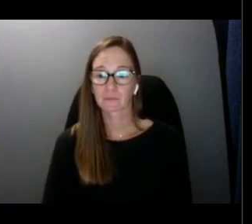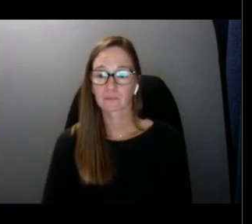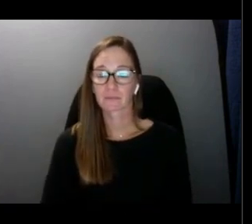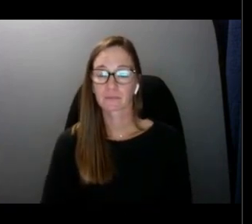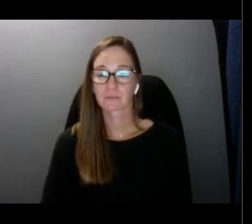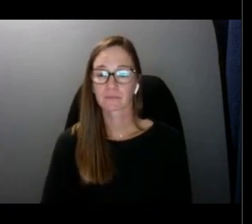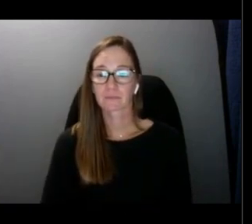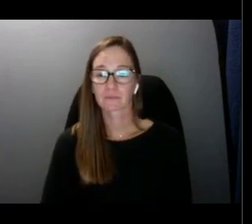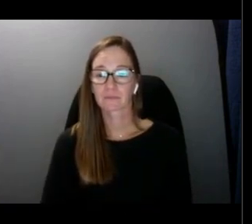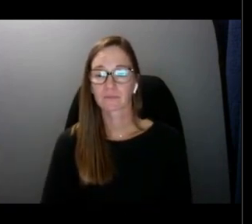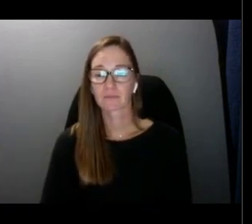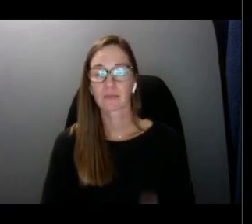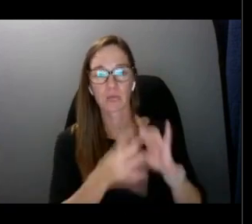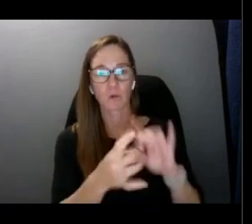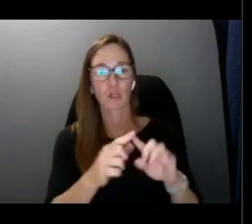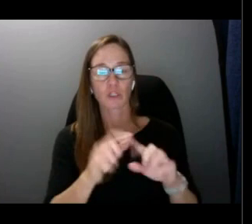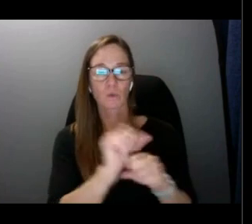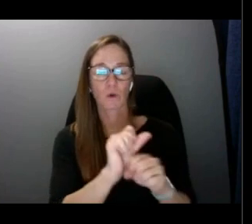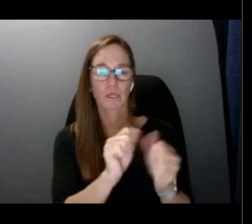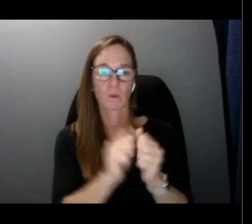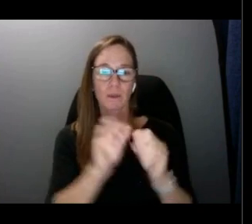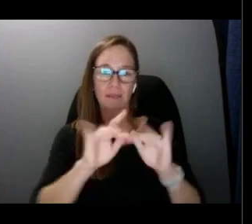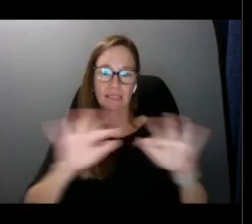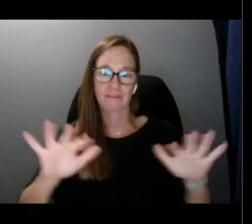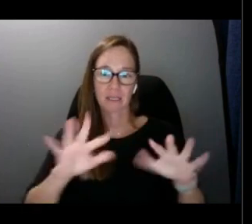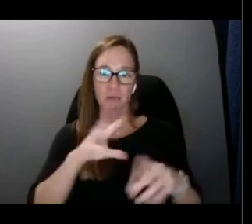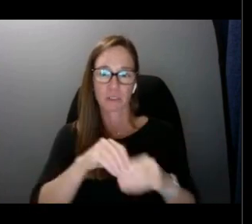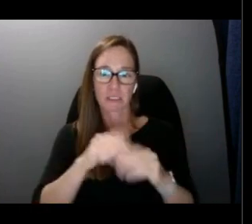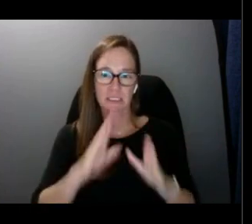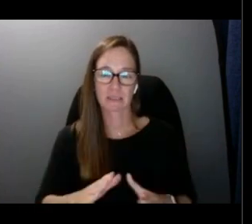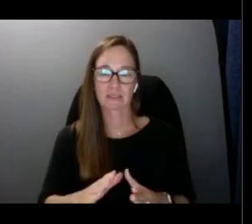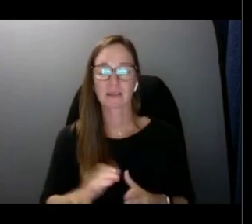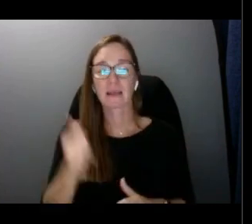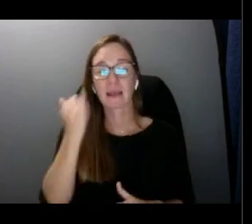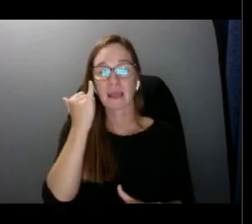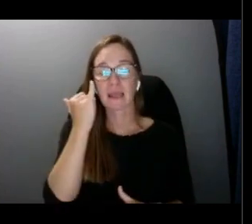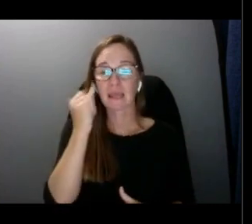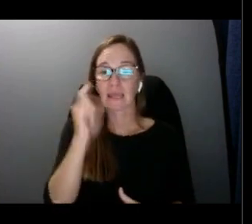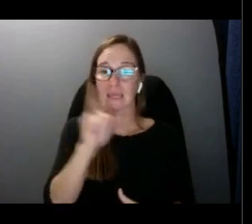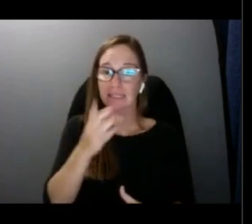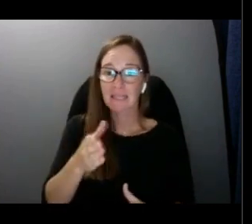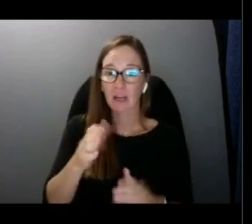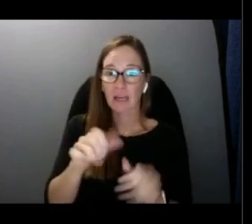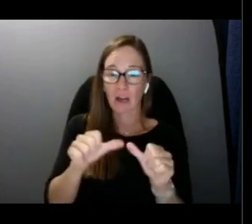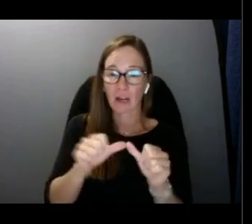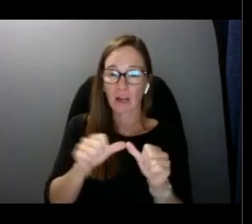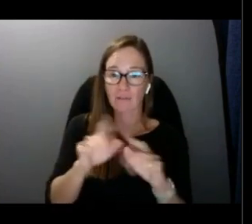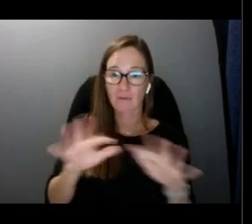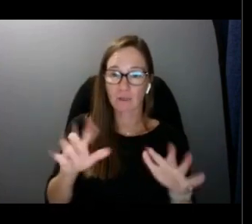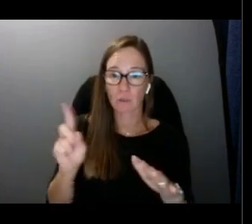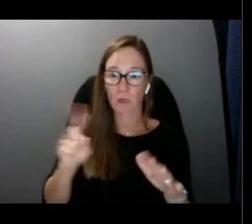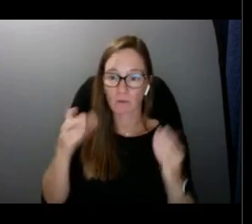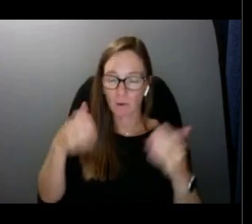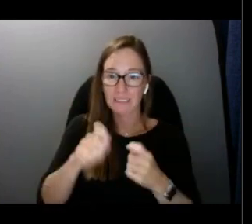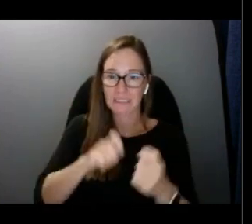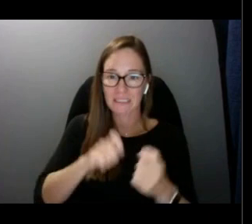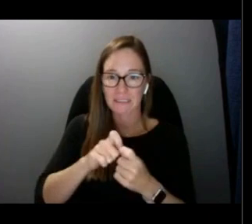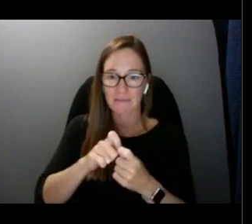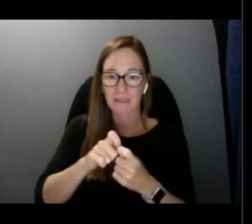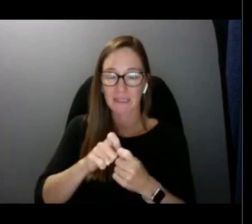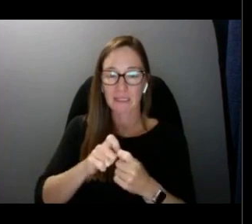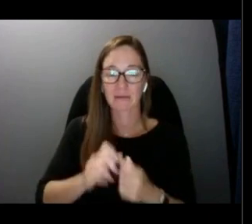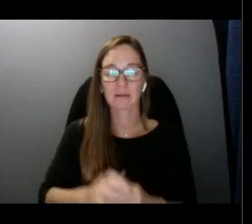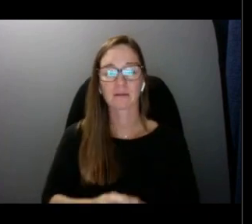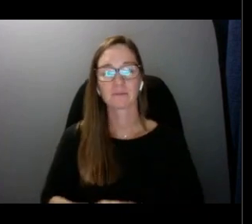In regards to working with diverse participants, is there an area of diversity where you're focusing specifically?